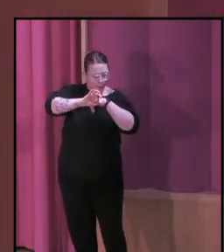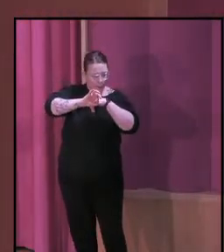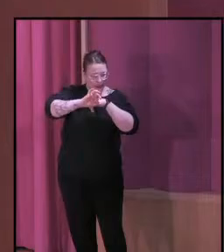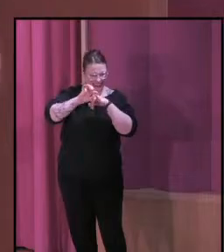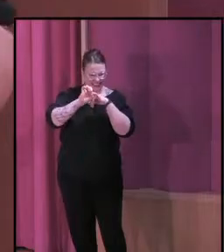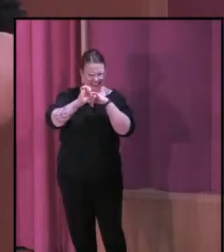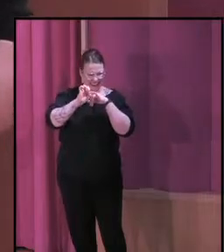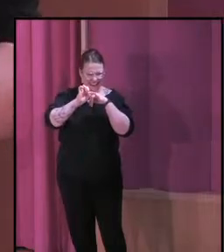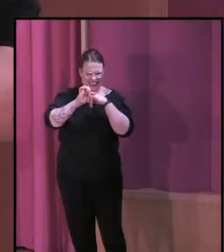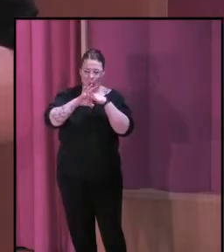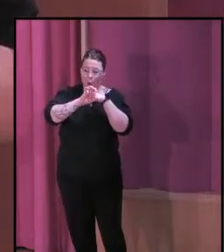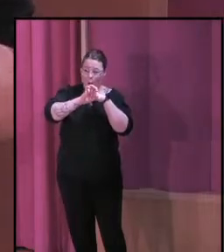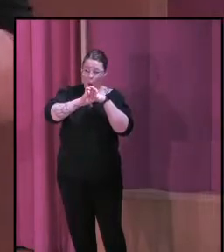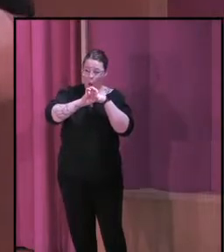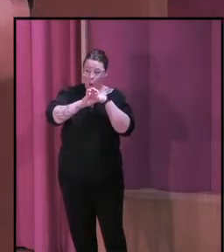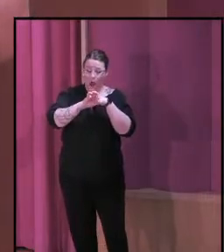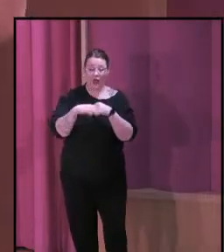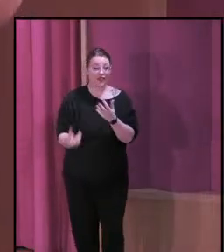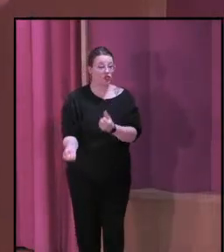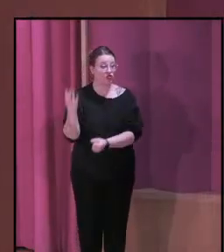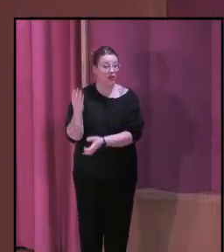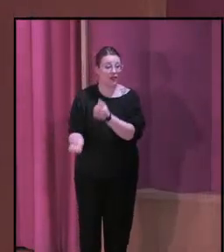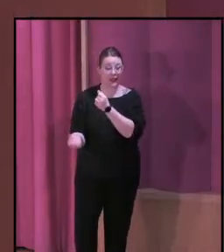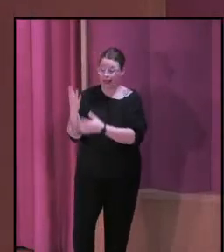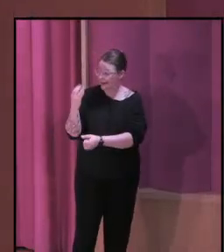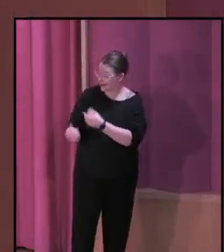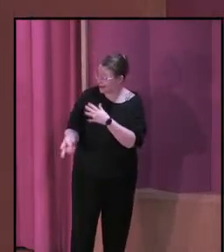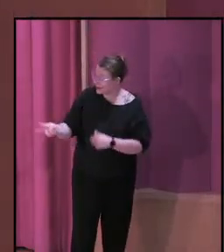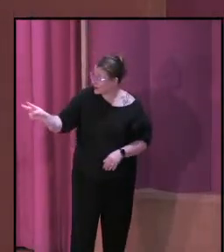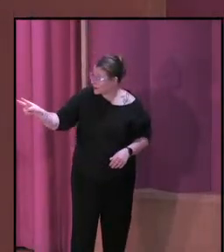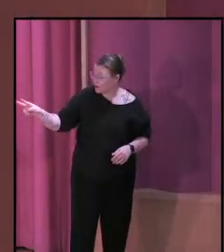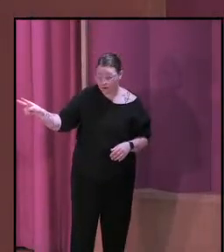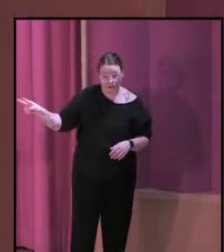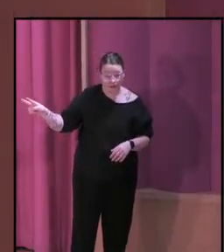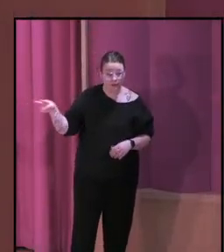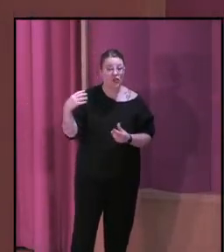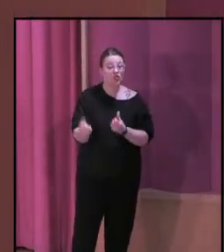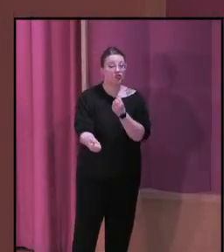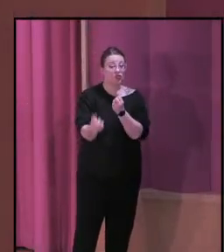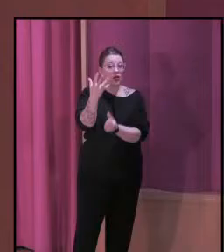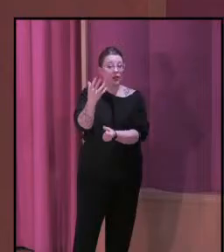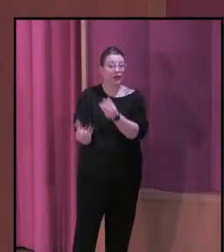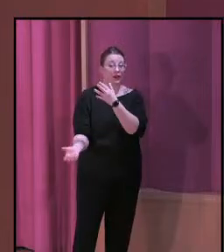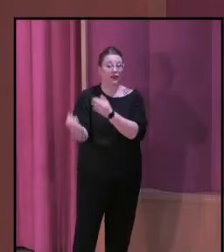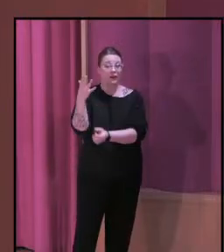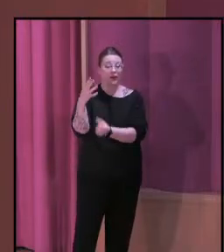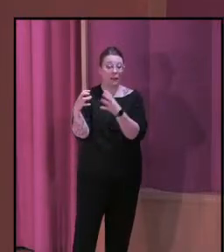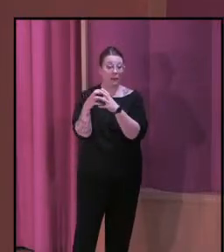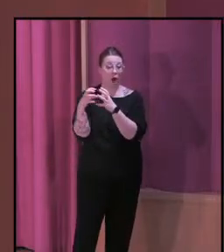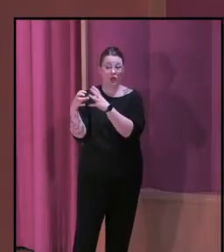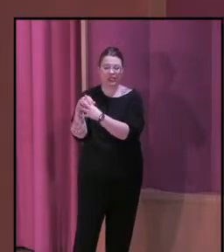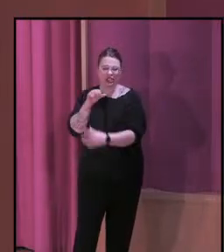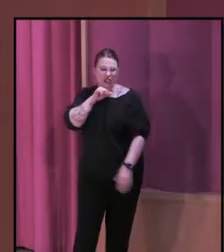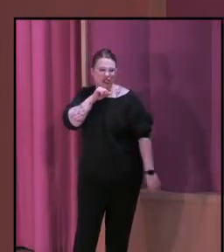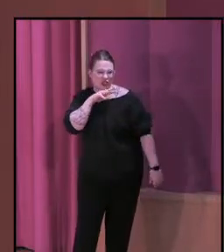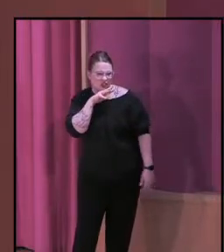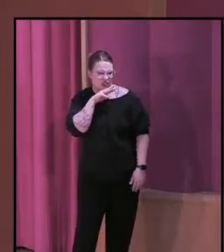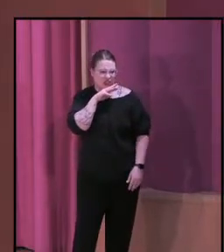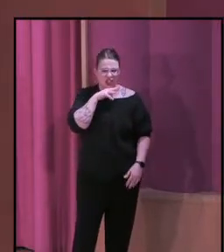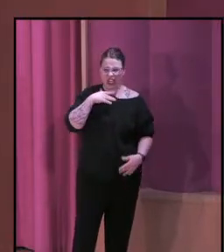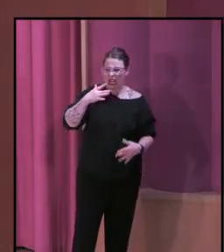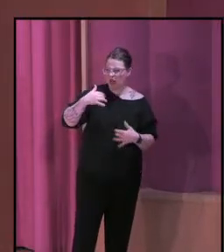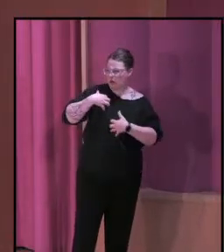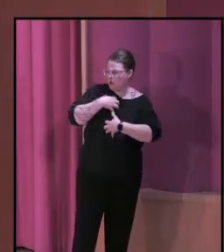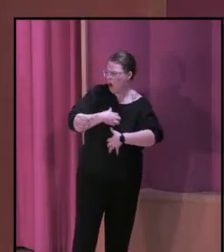The juggling balls, hold those up, show them to the people. The juggling balls are not only dirty and